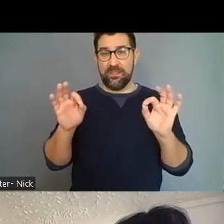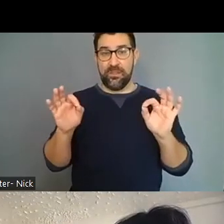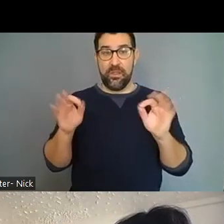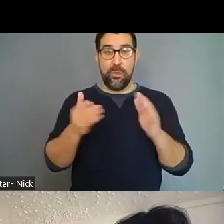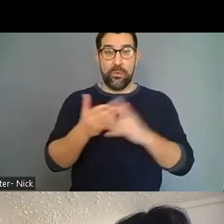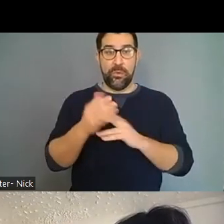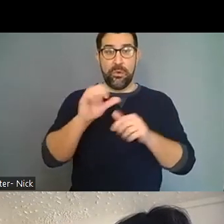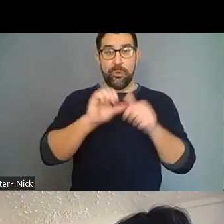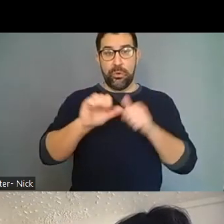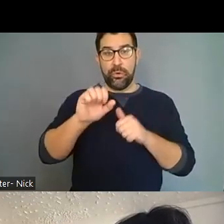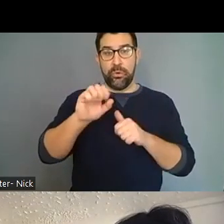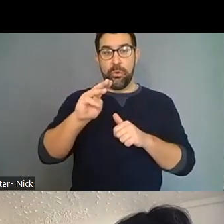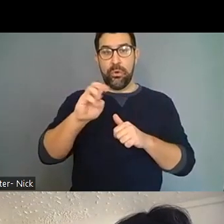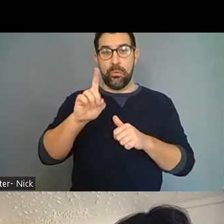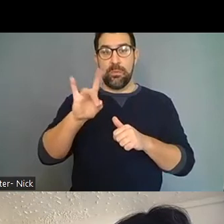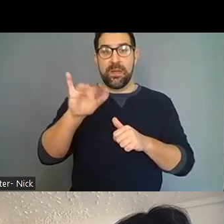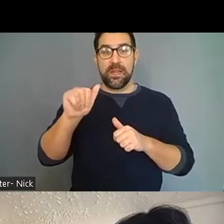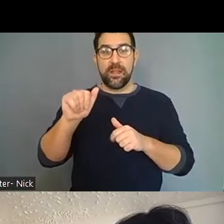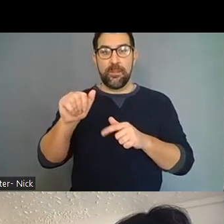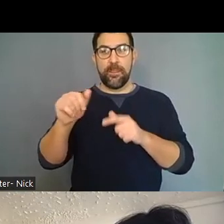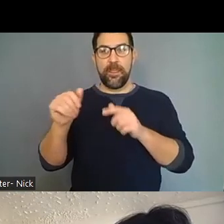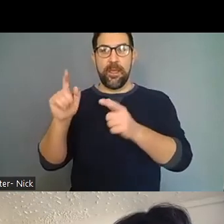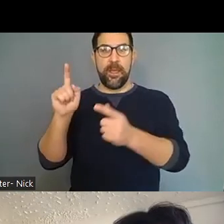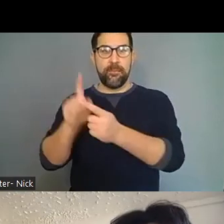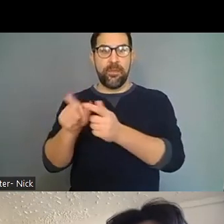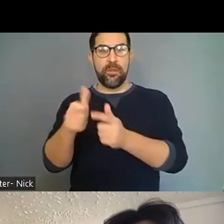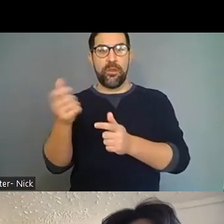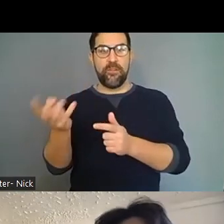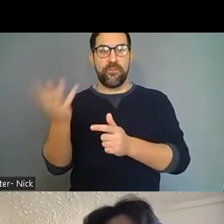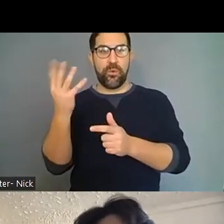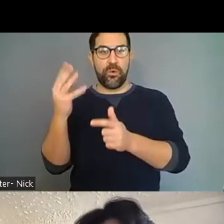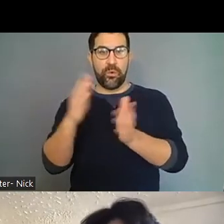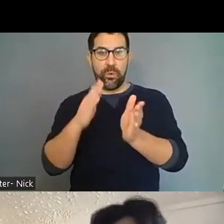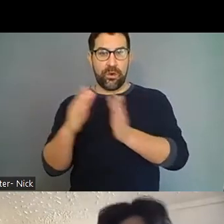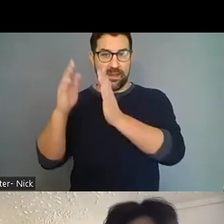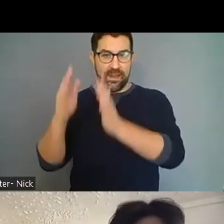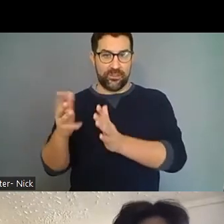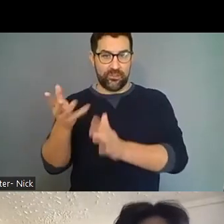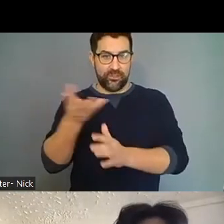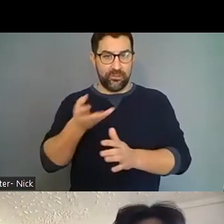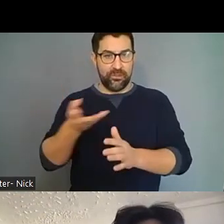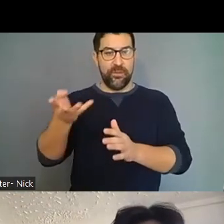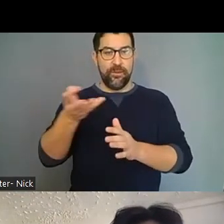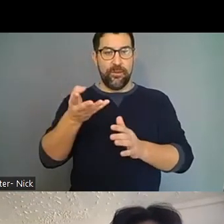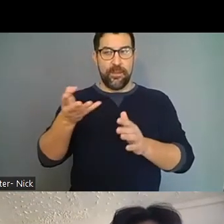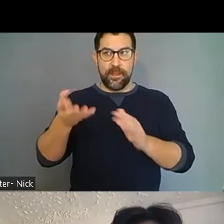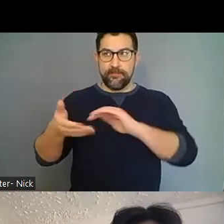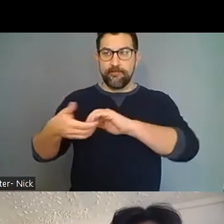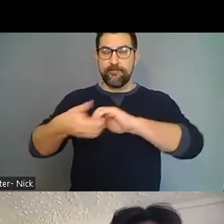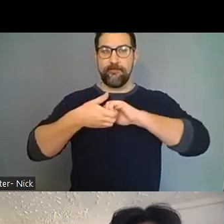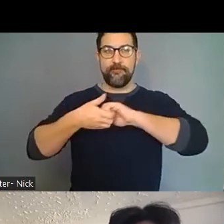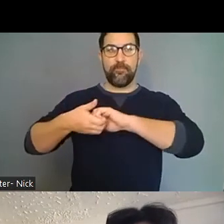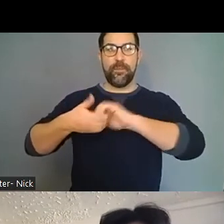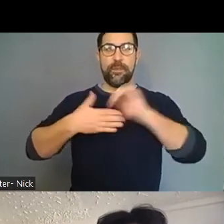social media, I actually met the other four organizers. And I was able to unite my efforts